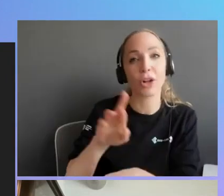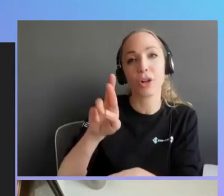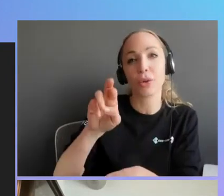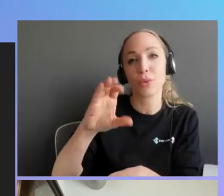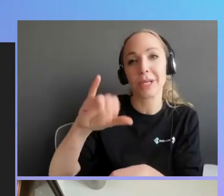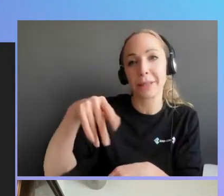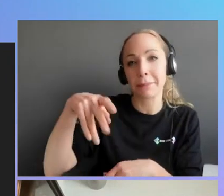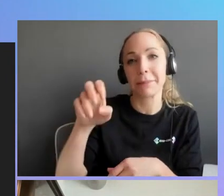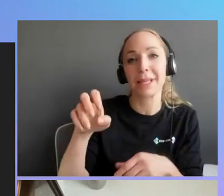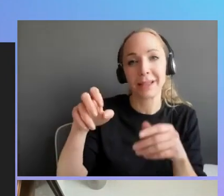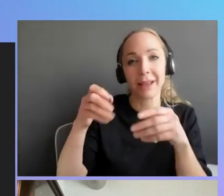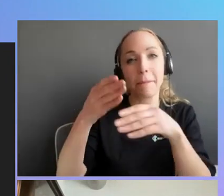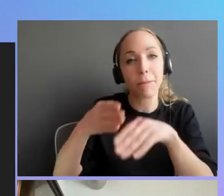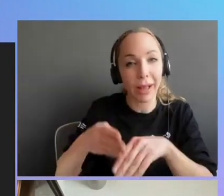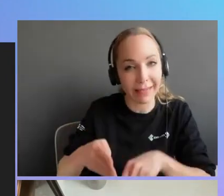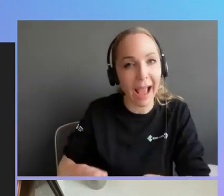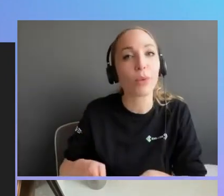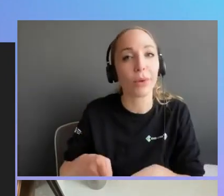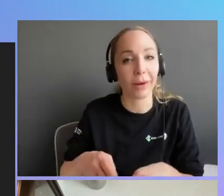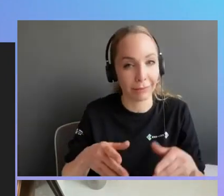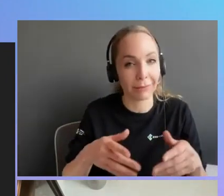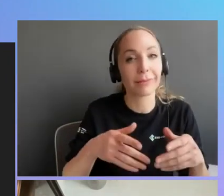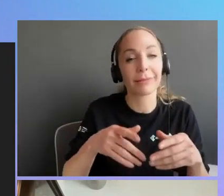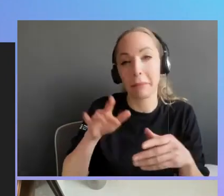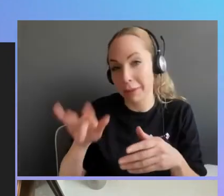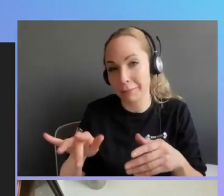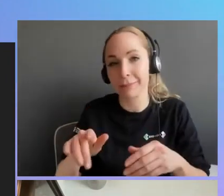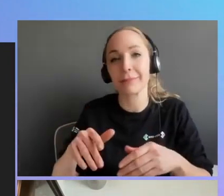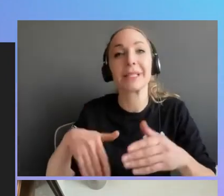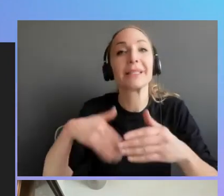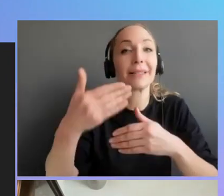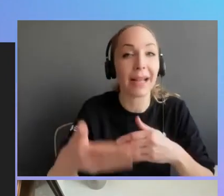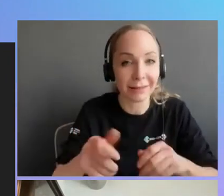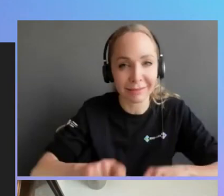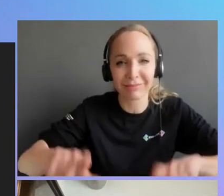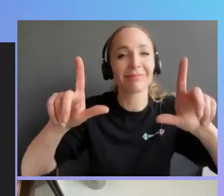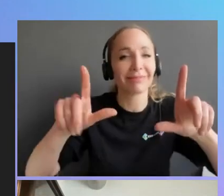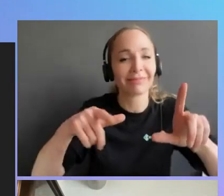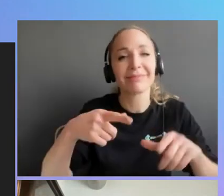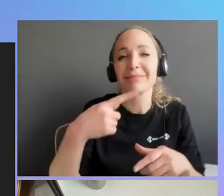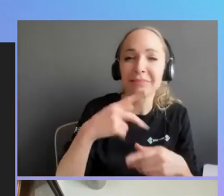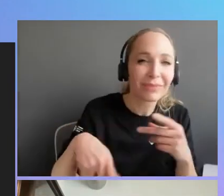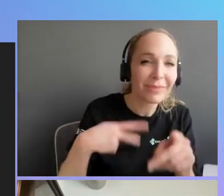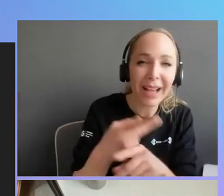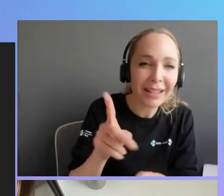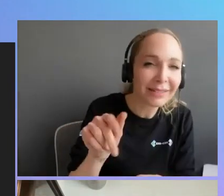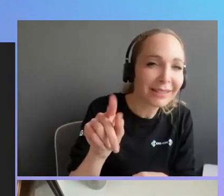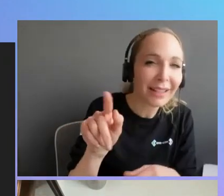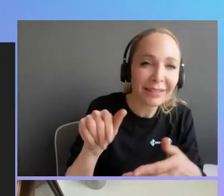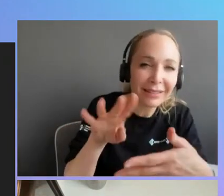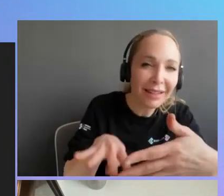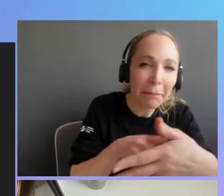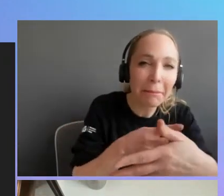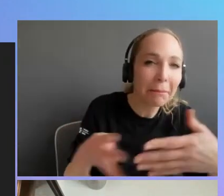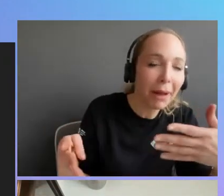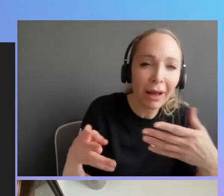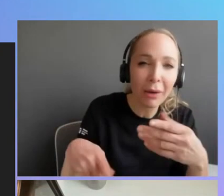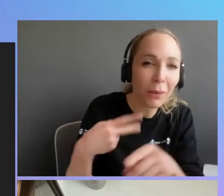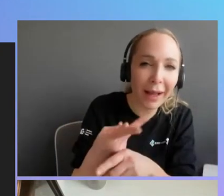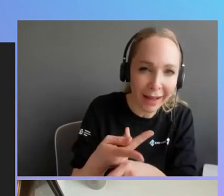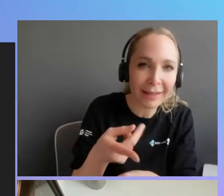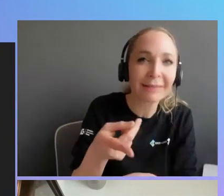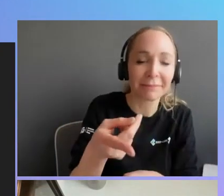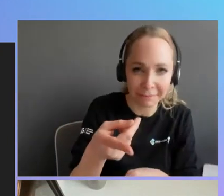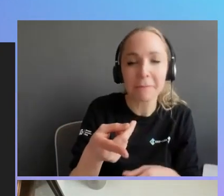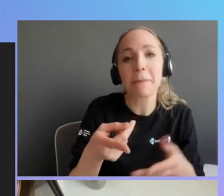to ask us one quick question. It says, all right, what type of data table is this? And there's a number of options. There's a table with 1 row of headers, which is what our table is. But let me show you the